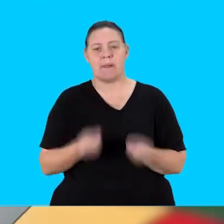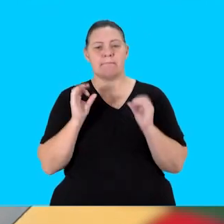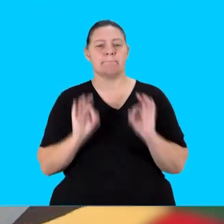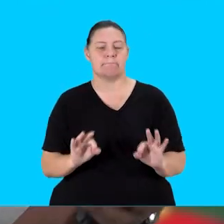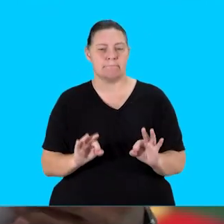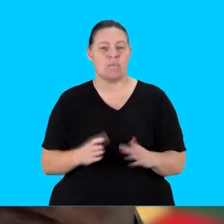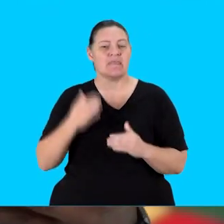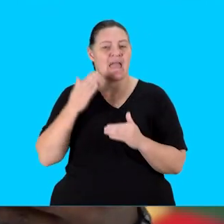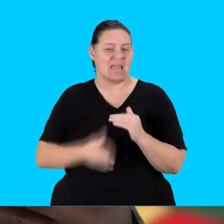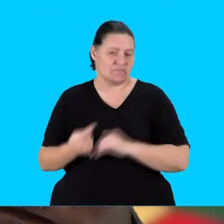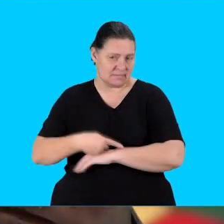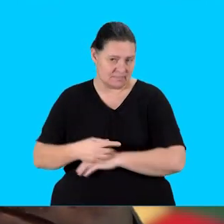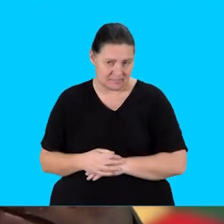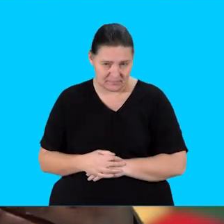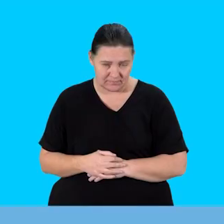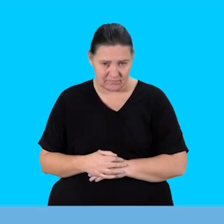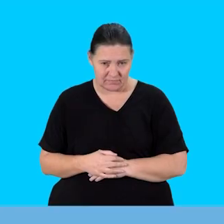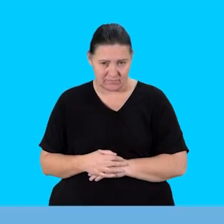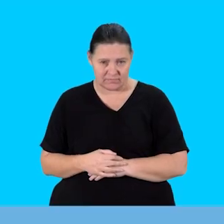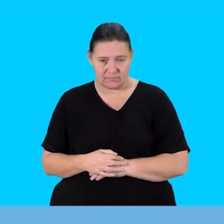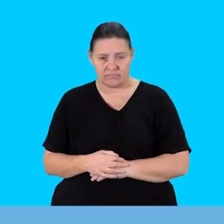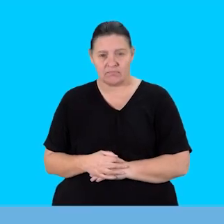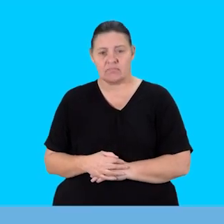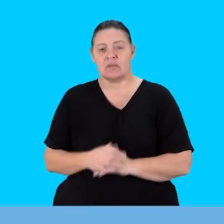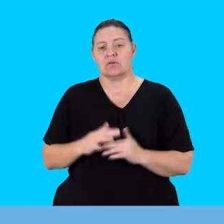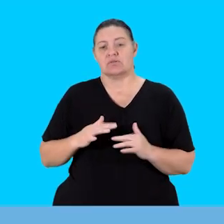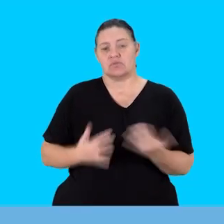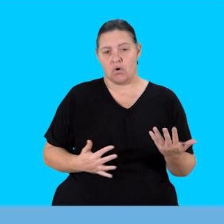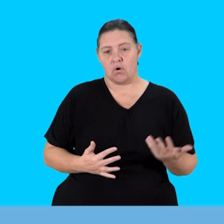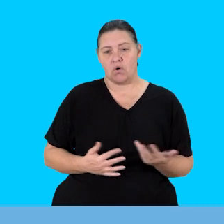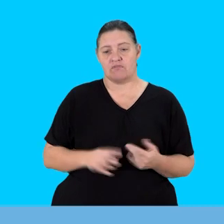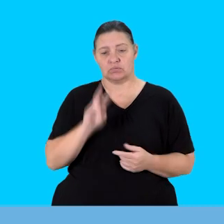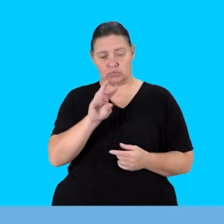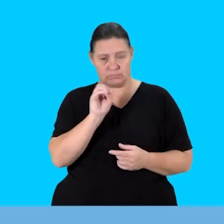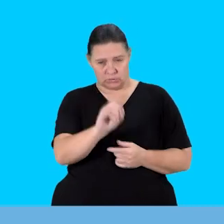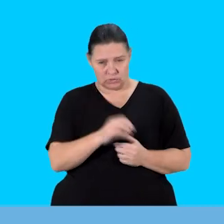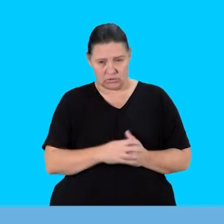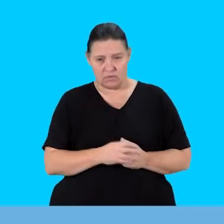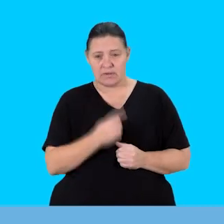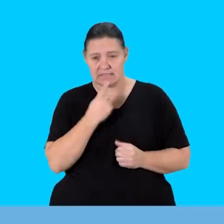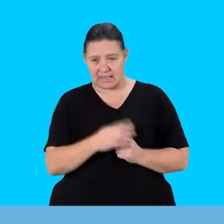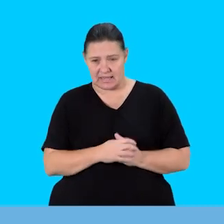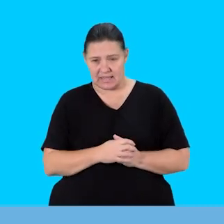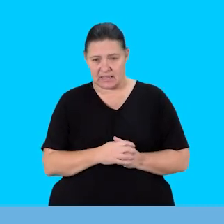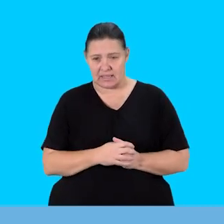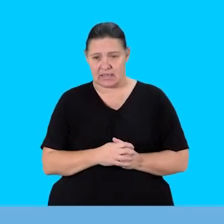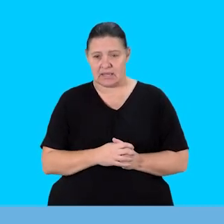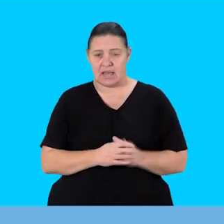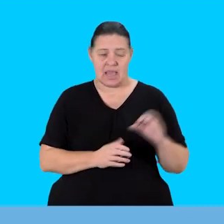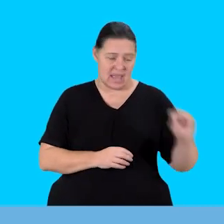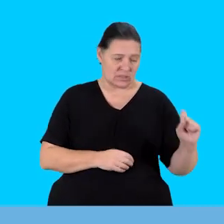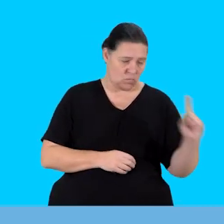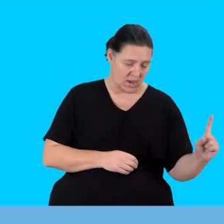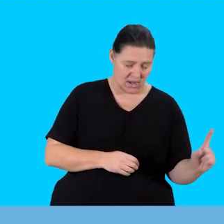it correct by the end of the day, or at the end of the day. So if we're putting a 2 here, we're now saying that we have